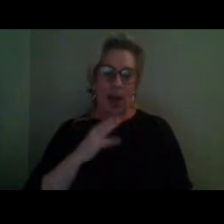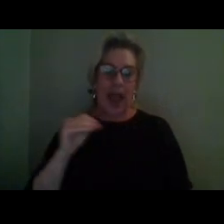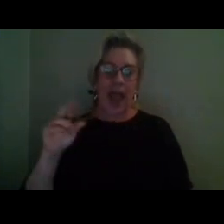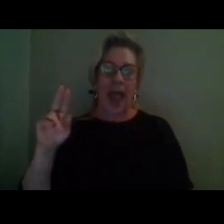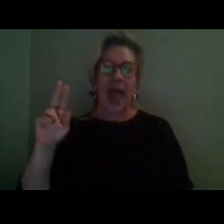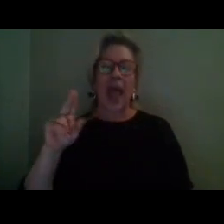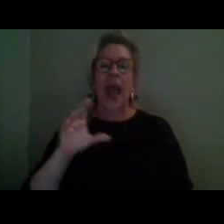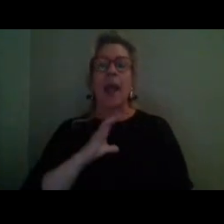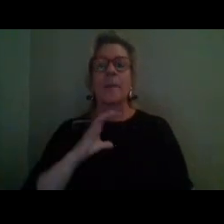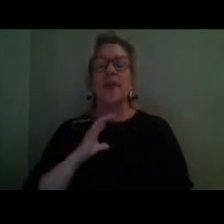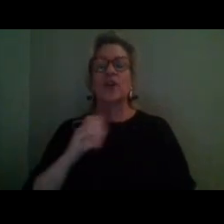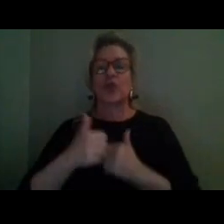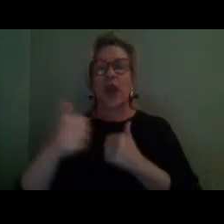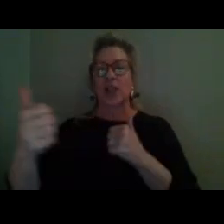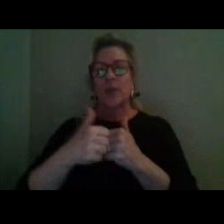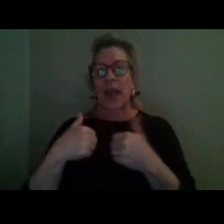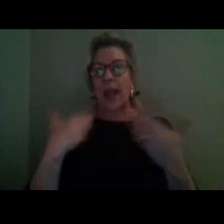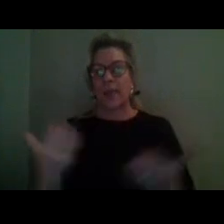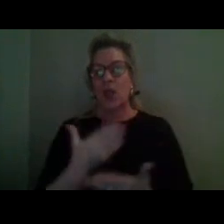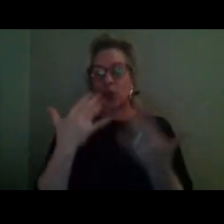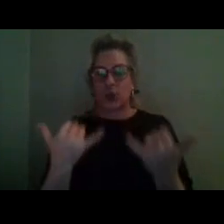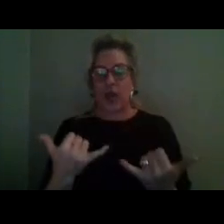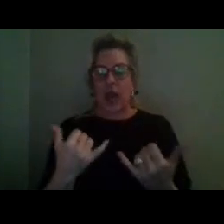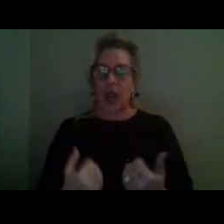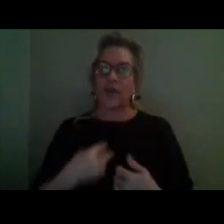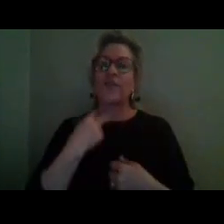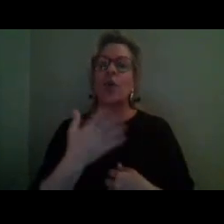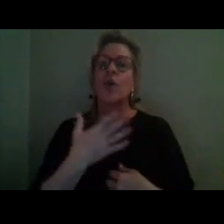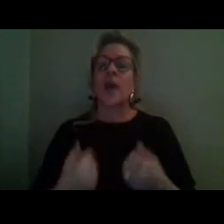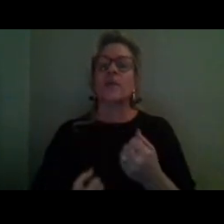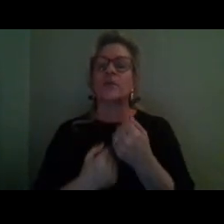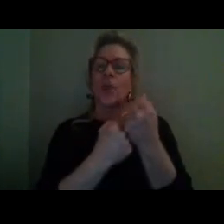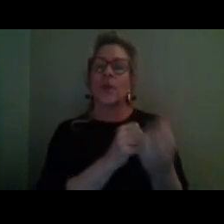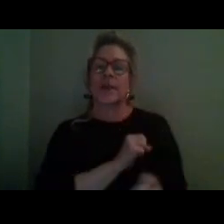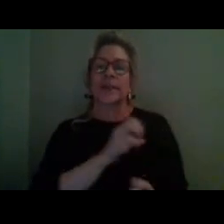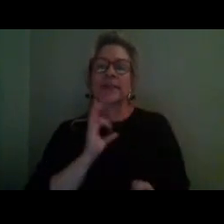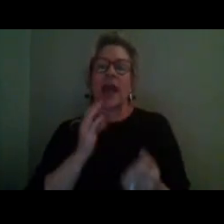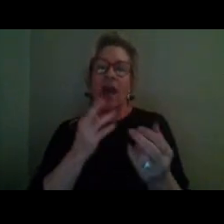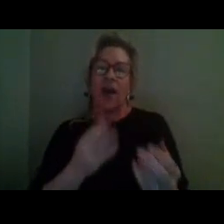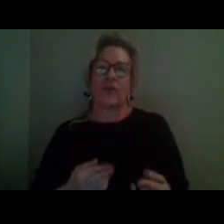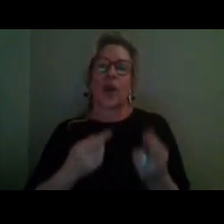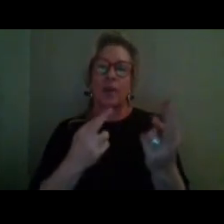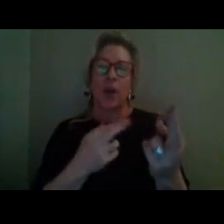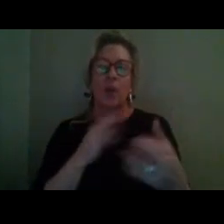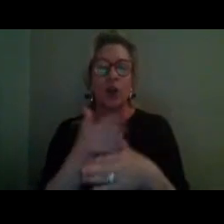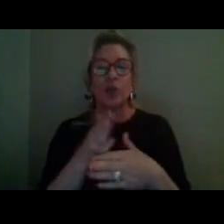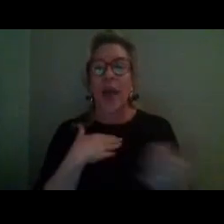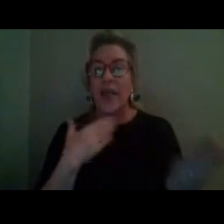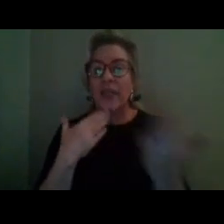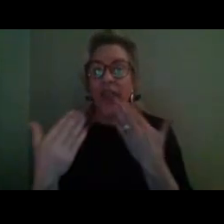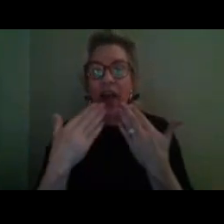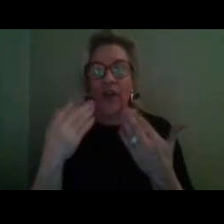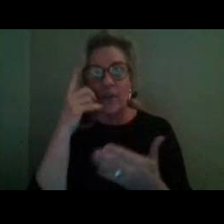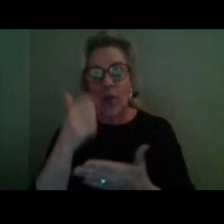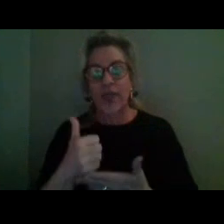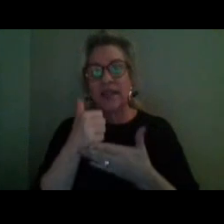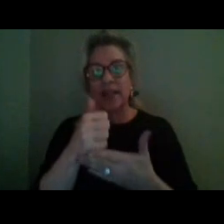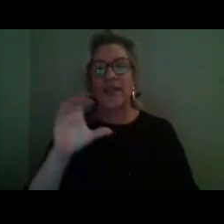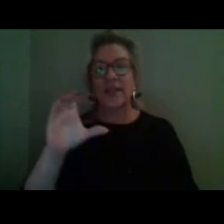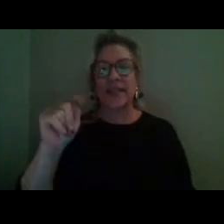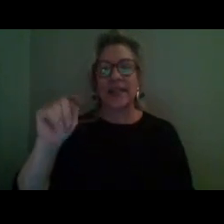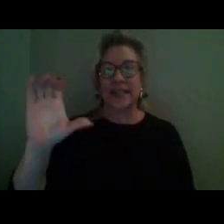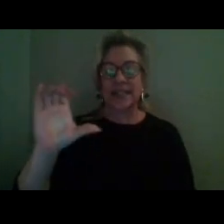Transportation Commission. I'm here today to voice my support for the staff recommendations. I would like to share my gratitude for the assistance that the CTC